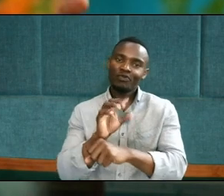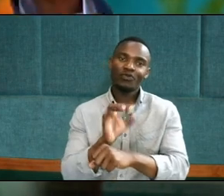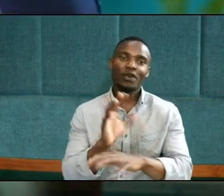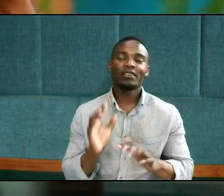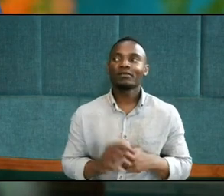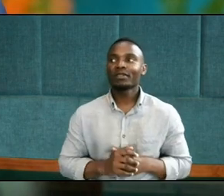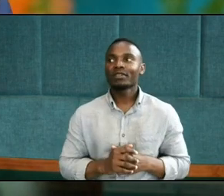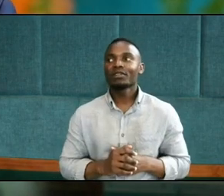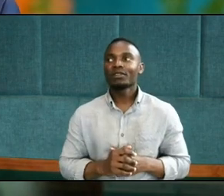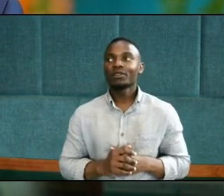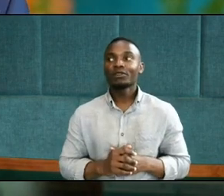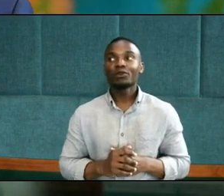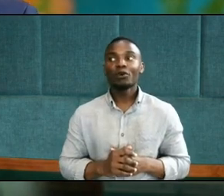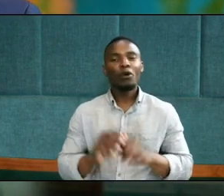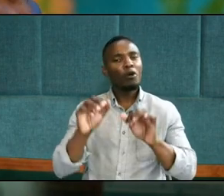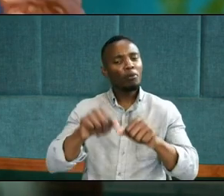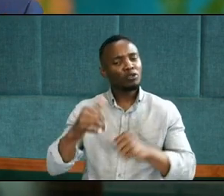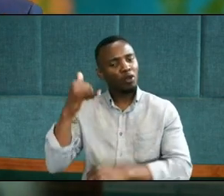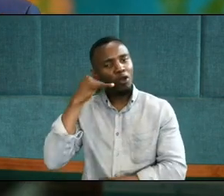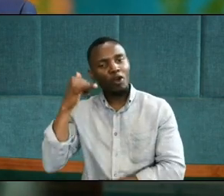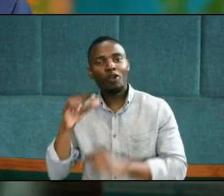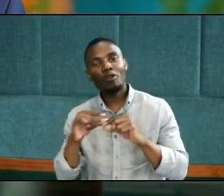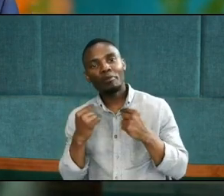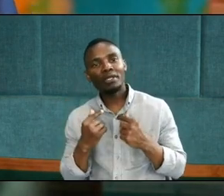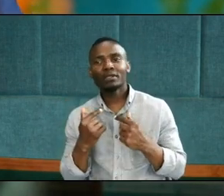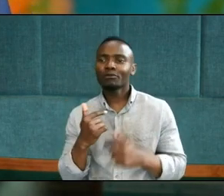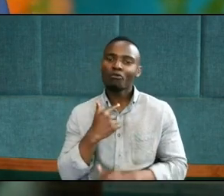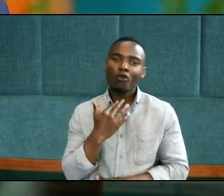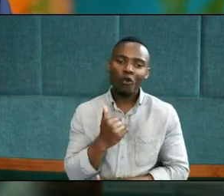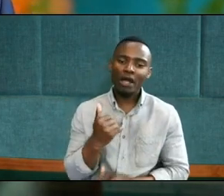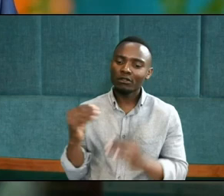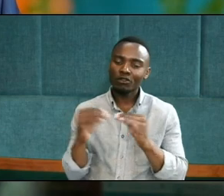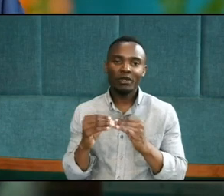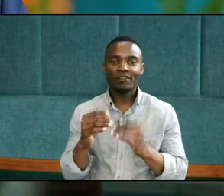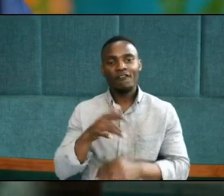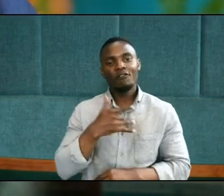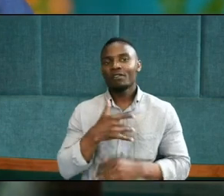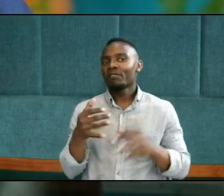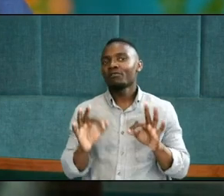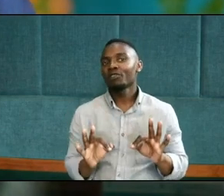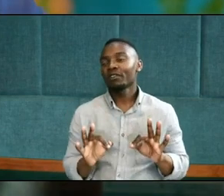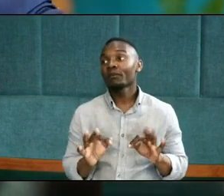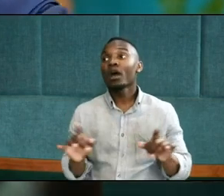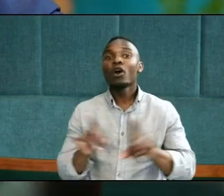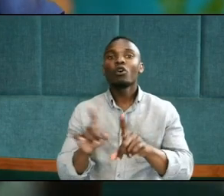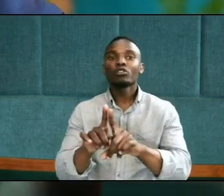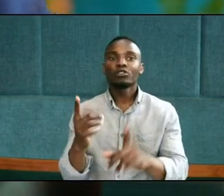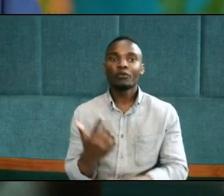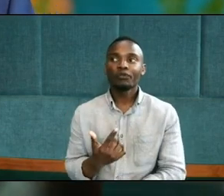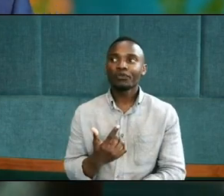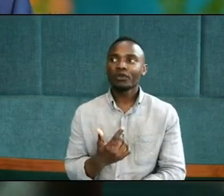So you can call me, hey, Pastor, I want to come and see you. You are most welcome. I'm also